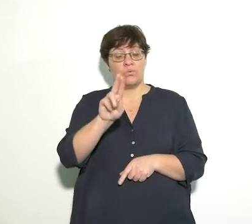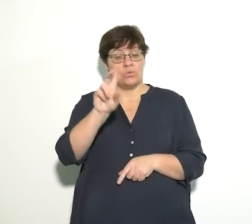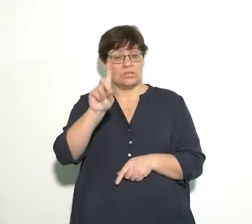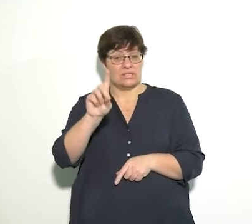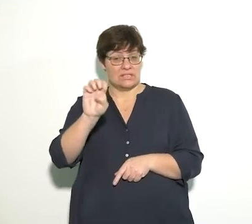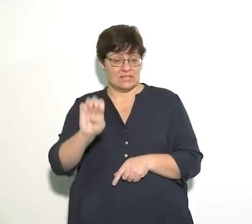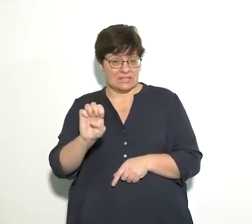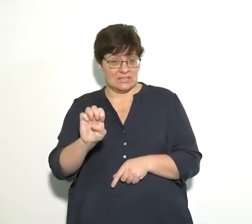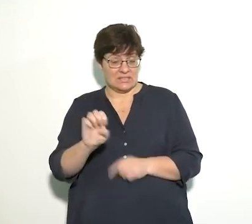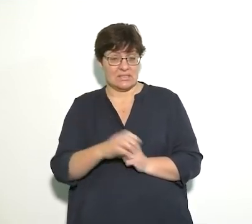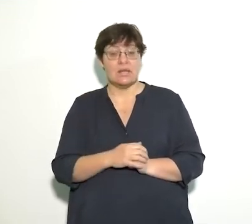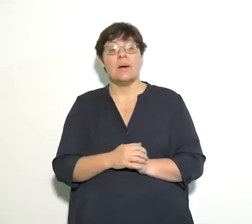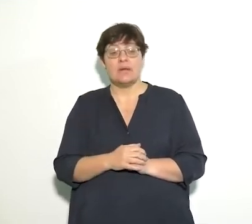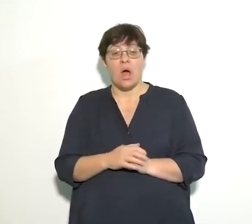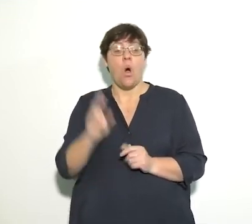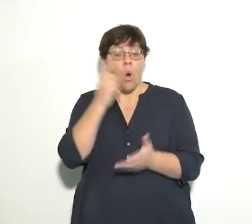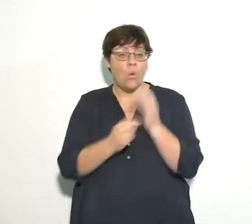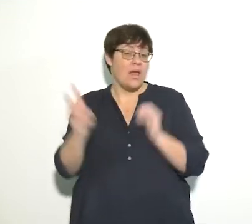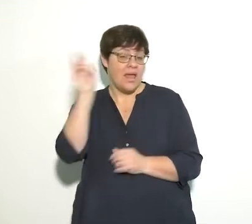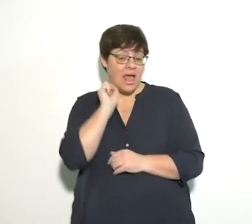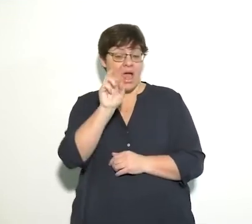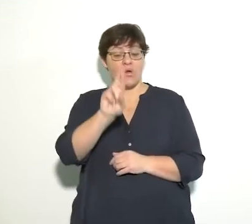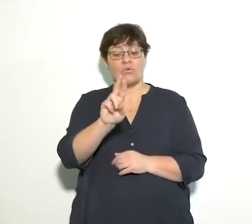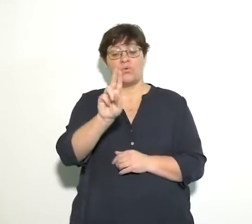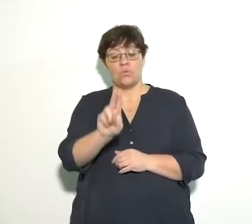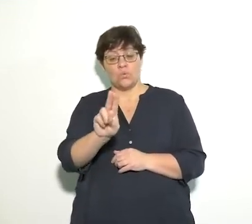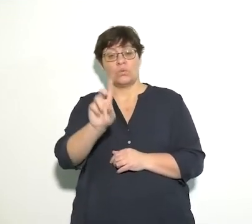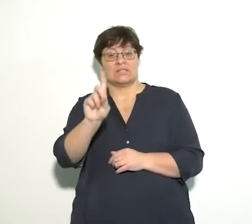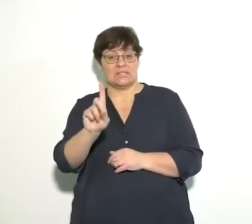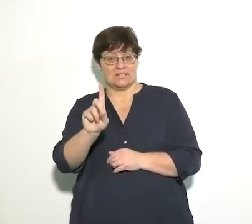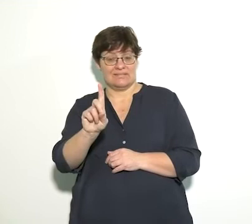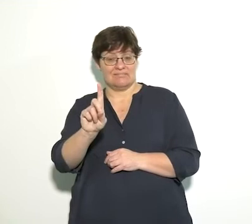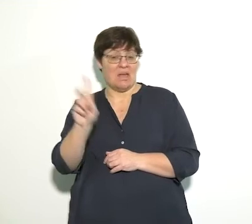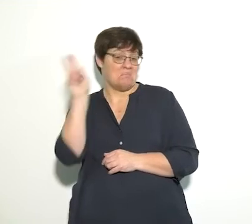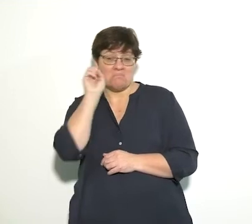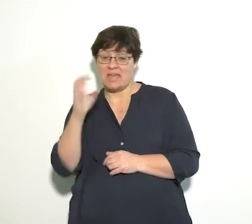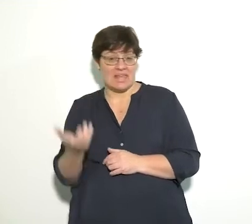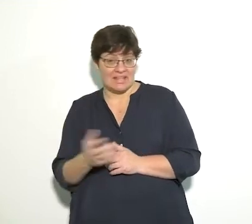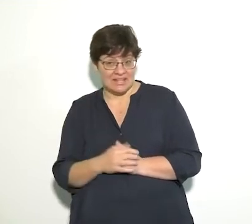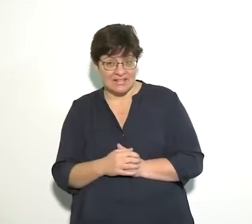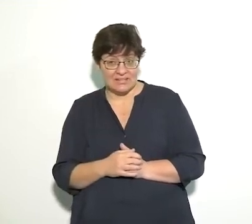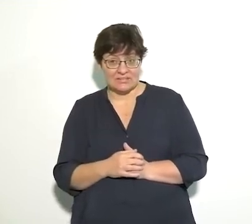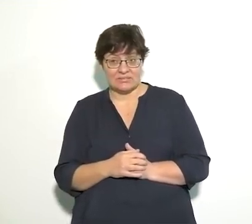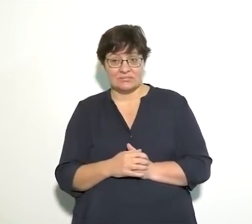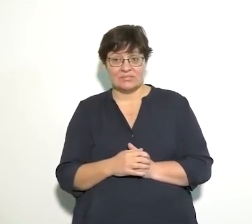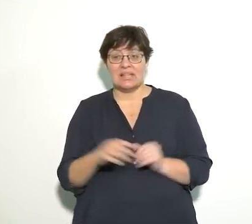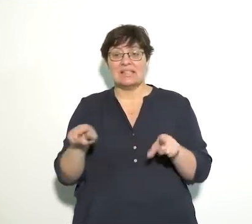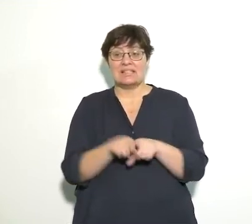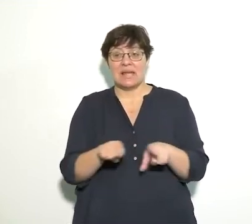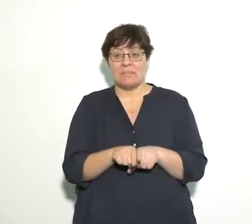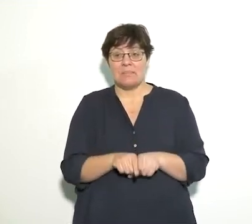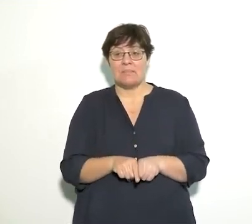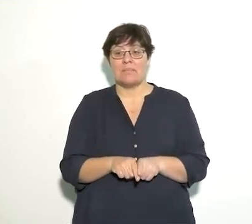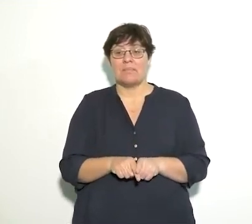you. And same for the E split E sound as in Steve. Same for the